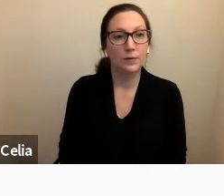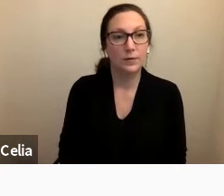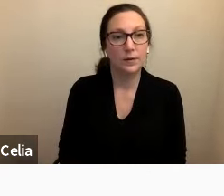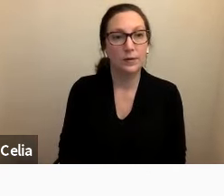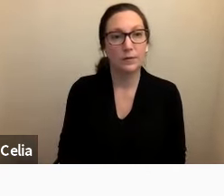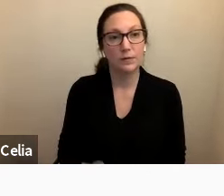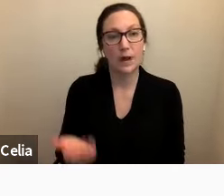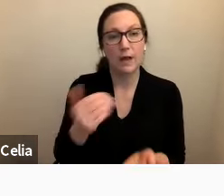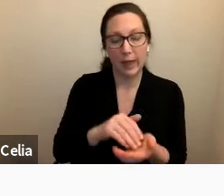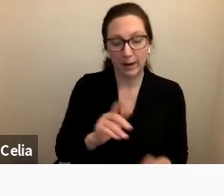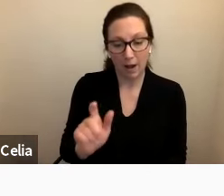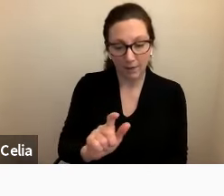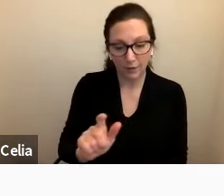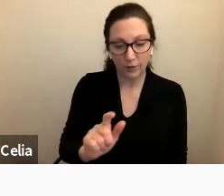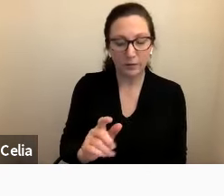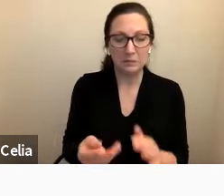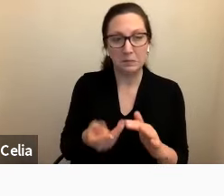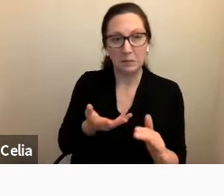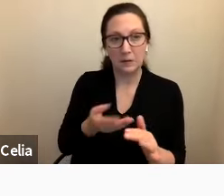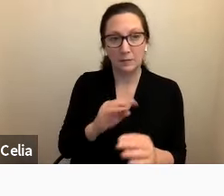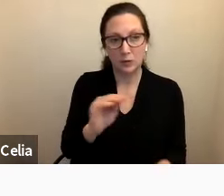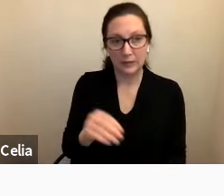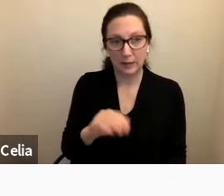hover over, you'll see the percentages.